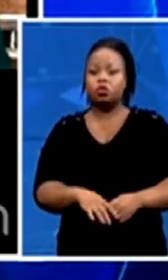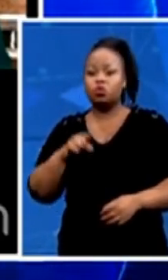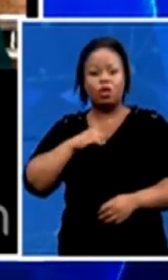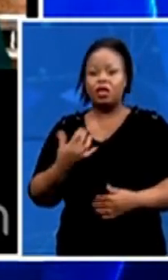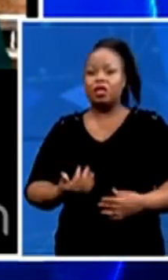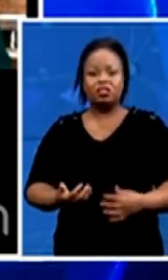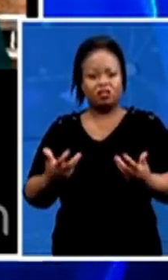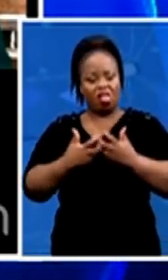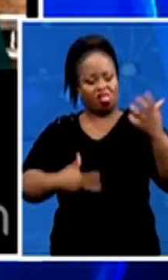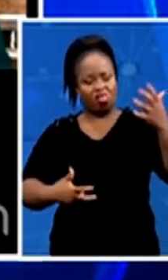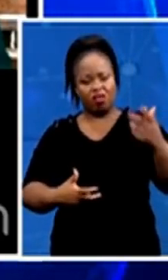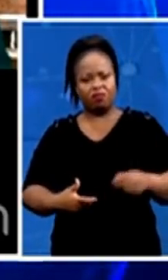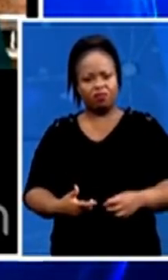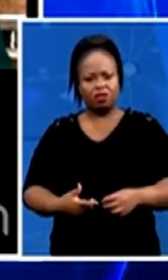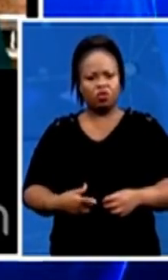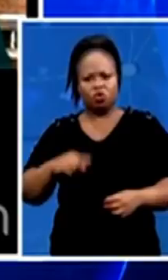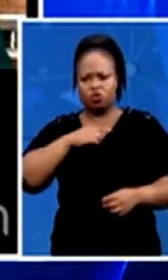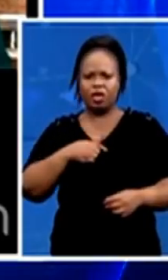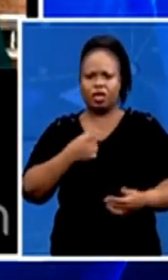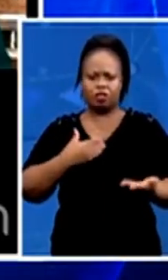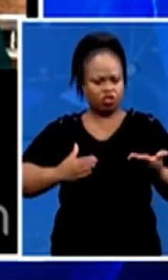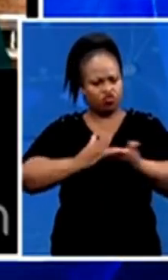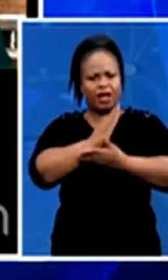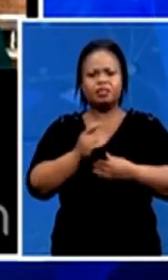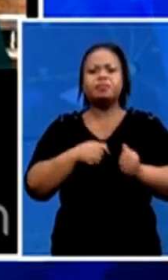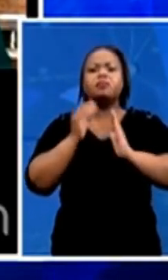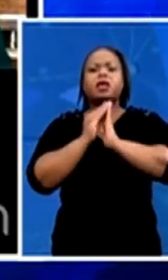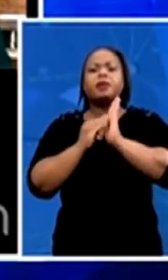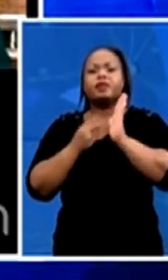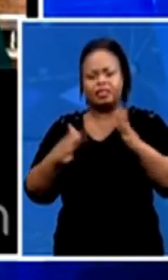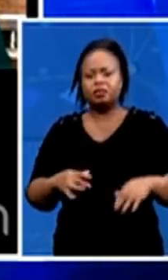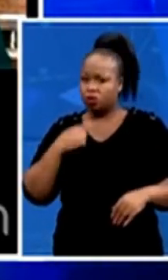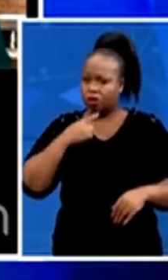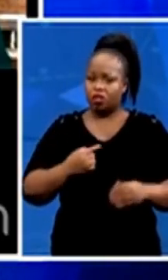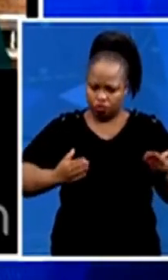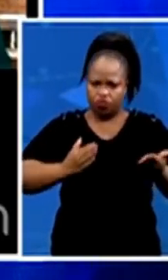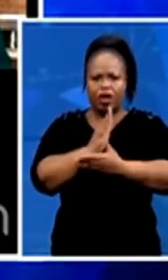rights that I've just listed, including the right to a fair trial.